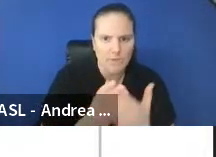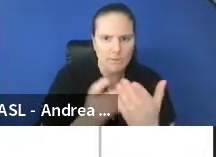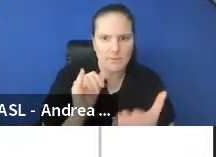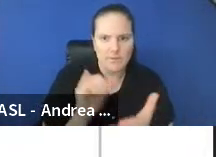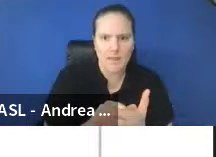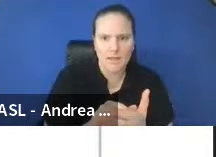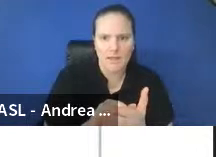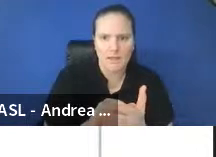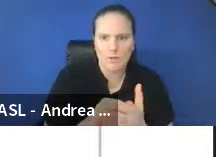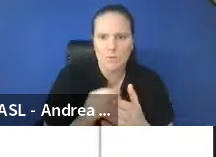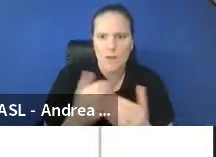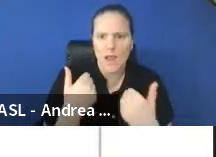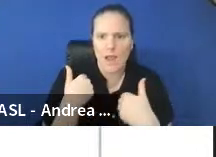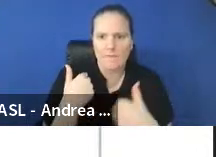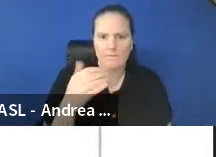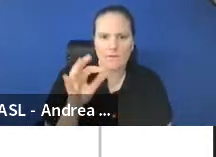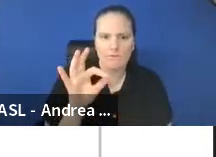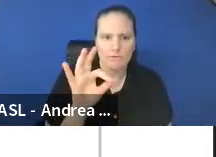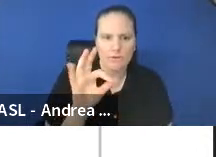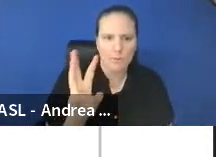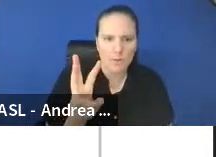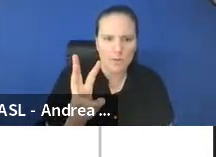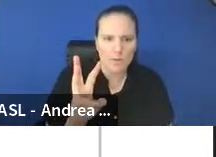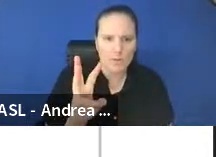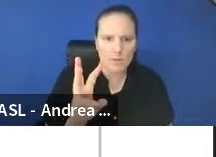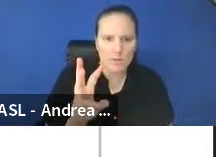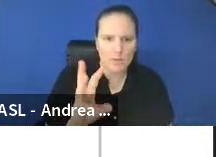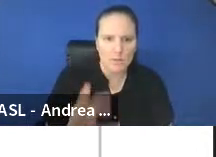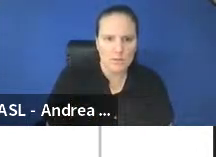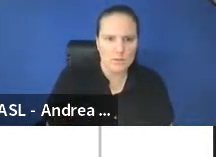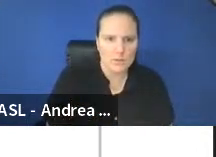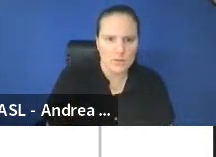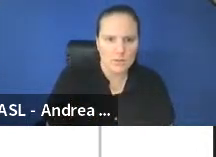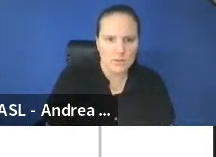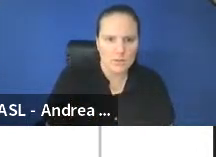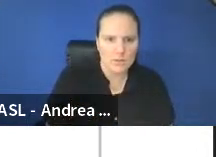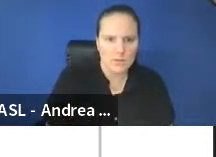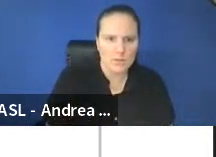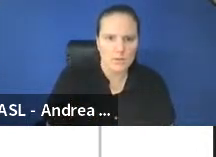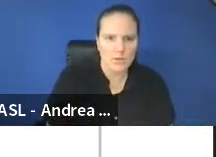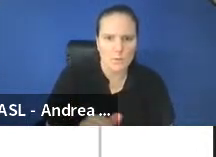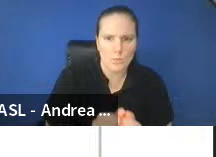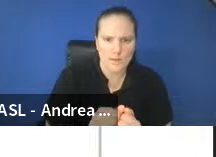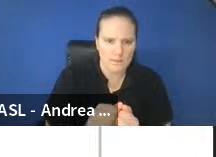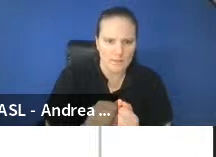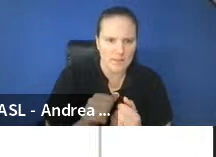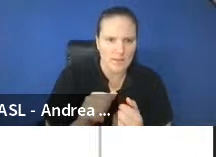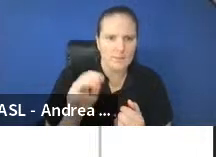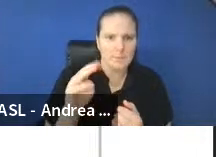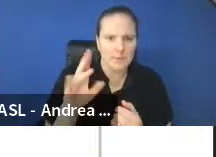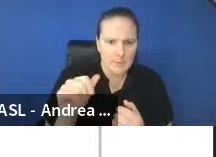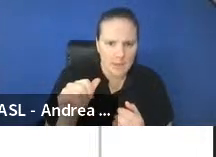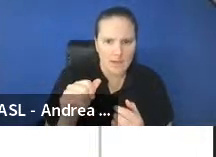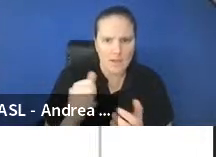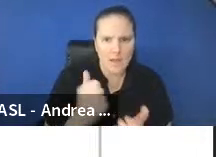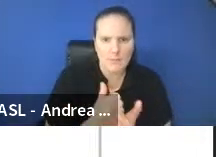the framework that defines how we move into the next steps, which include NEPA and ultimately design and